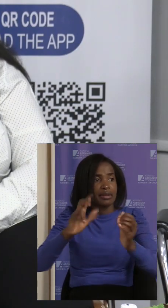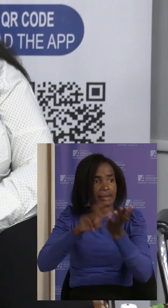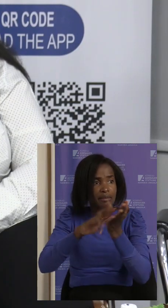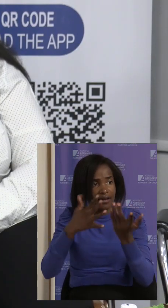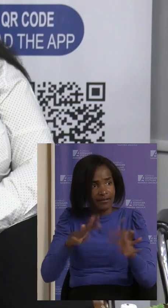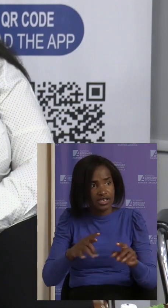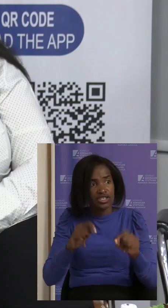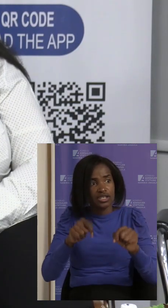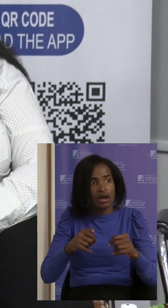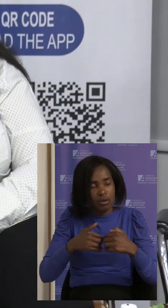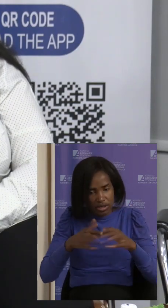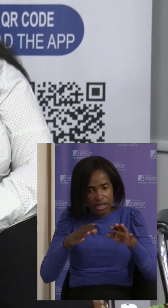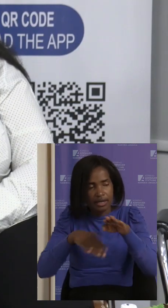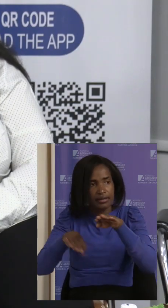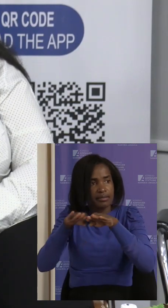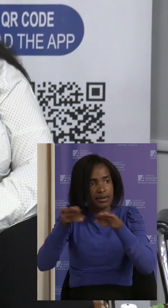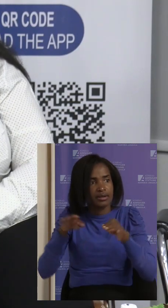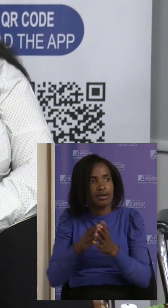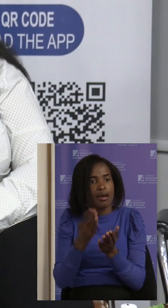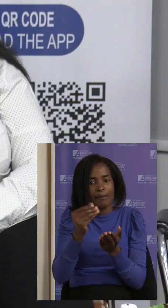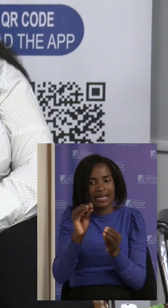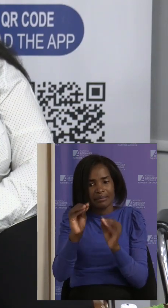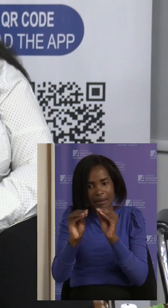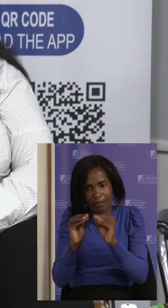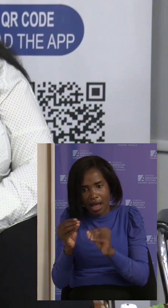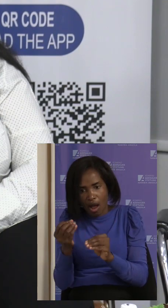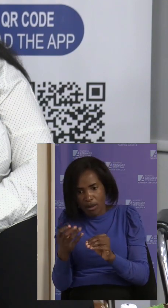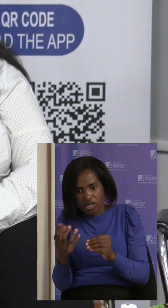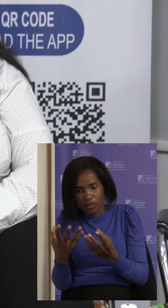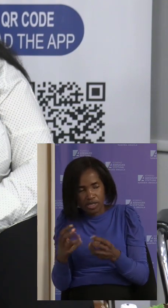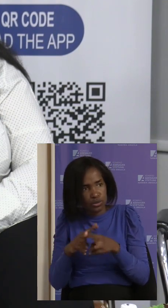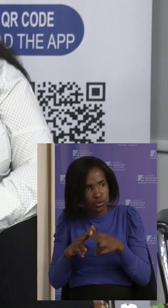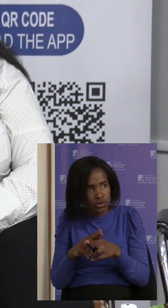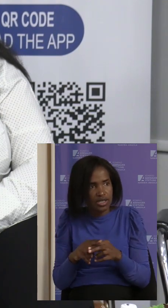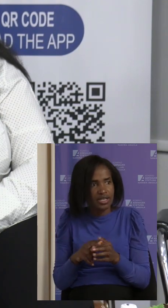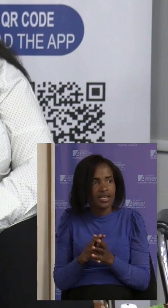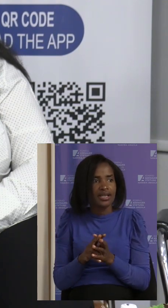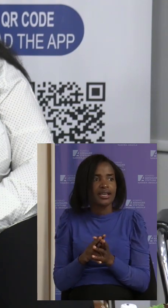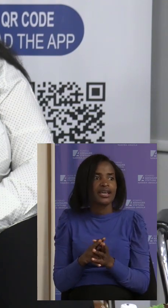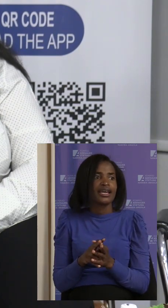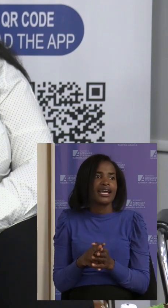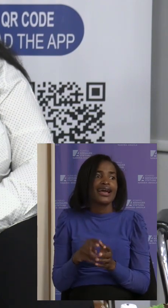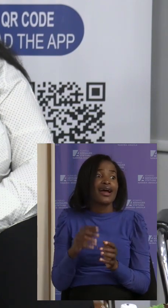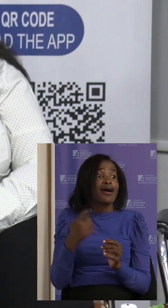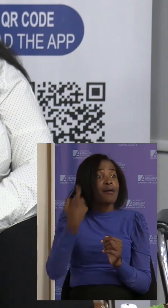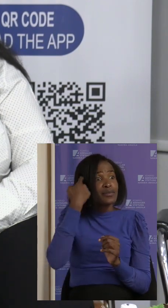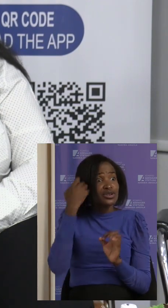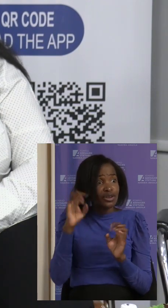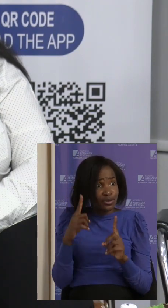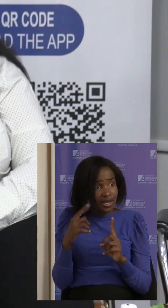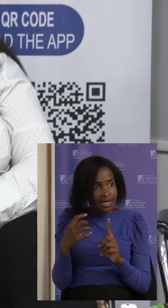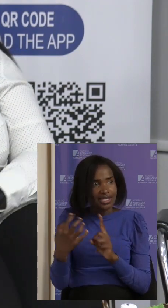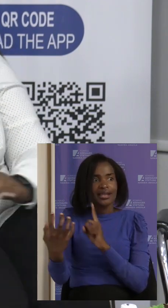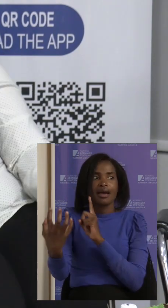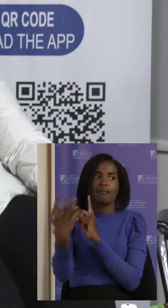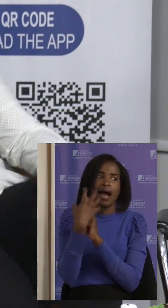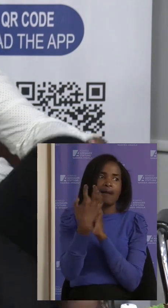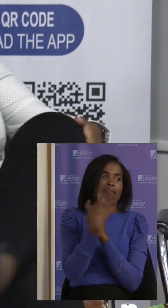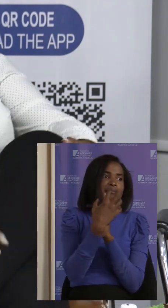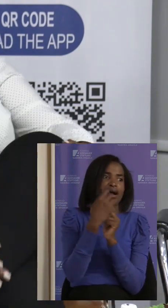the implementation plan. We have costed it. Yes, we are everywhere attacked for throwing only dollars